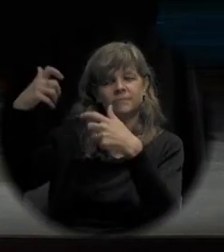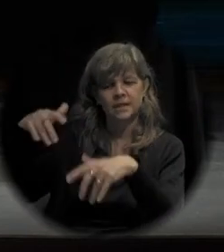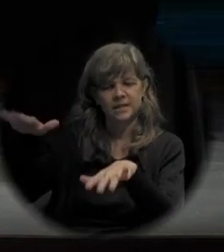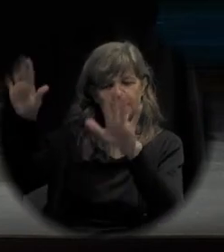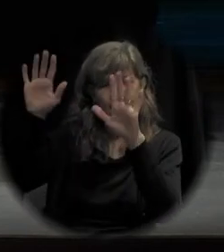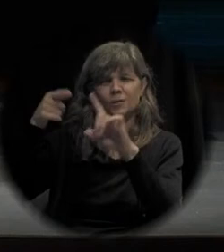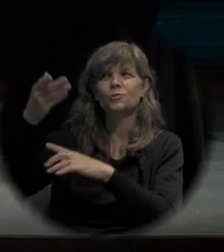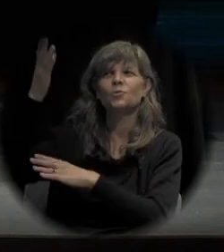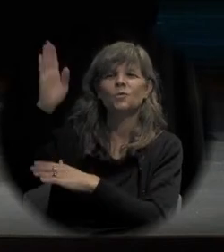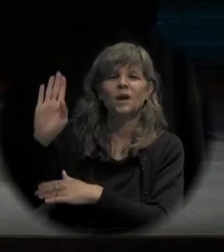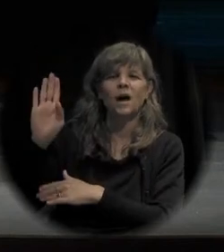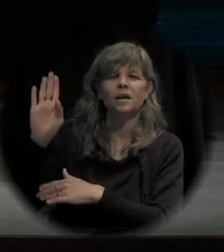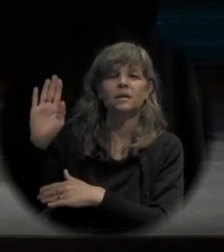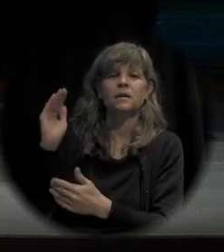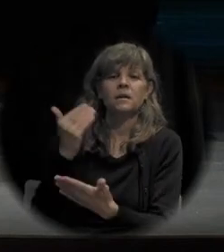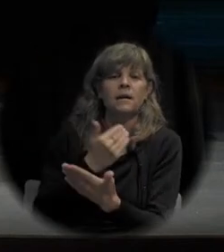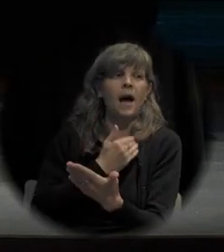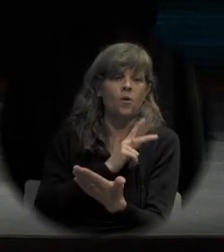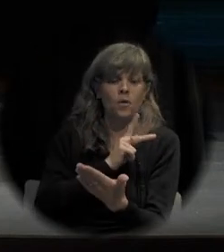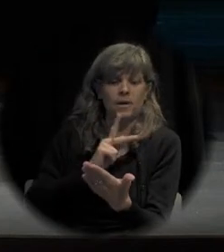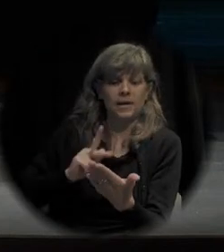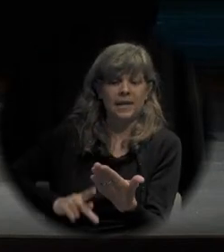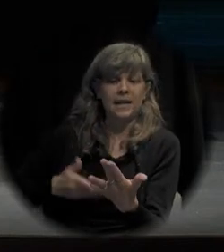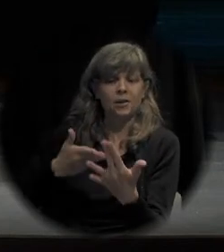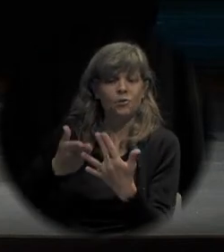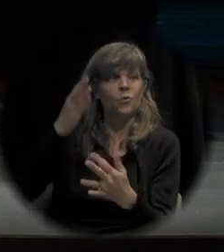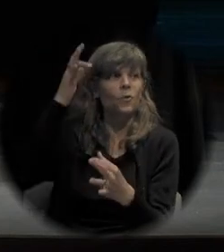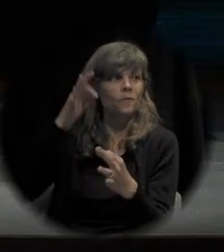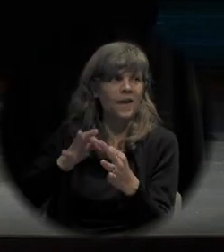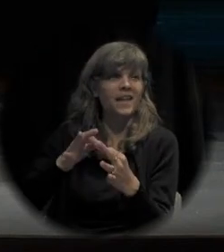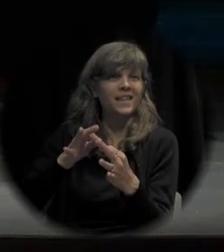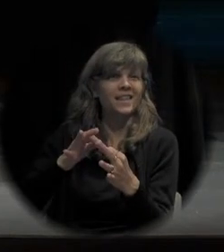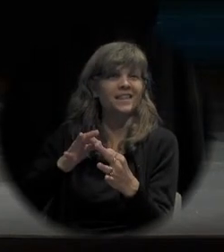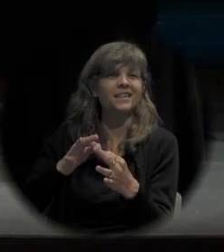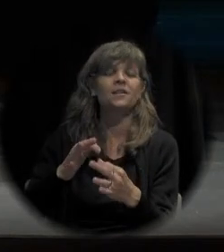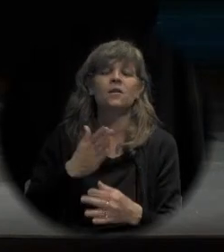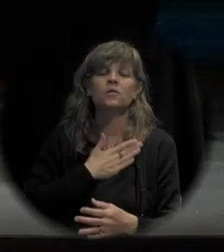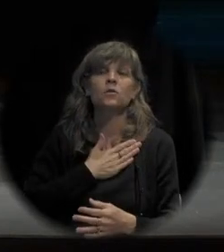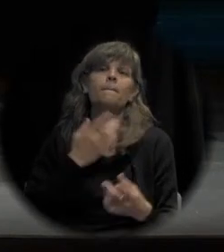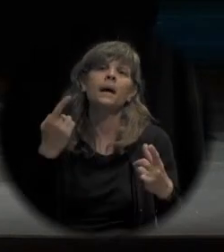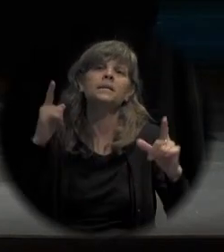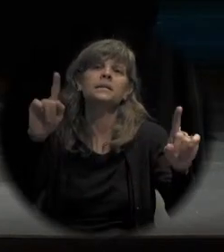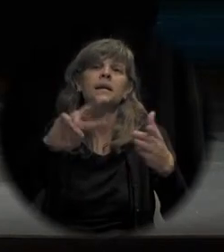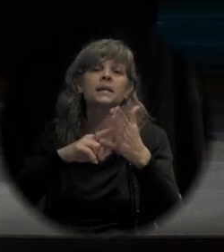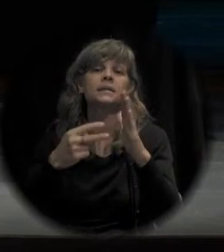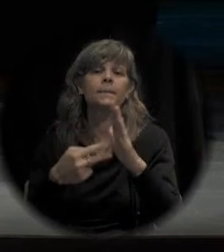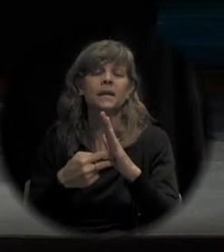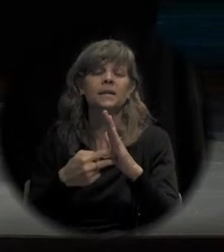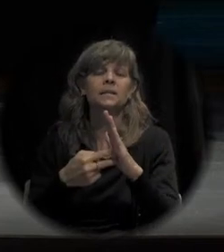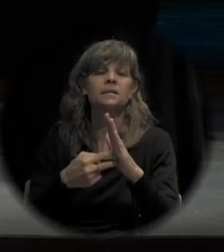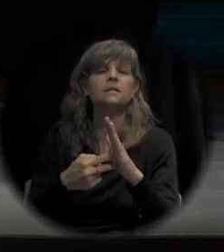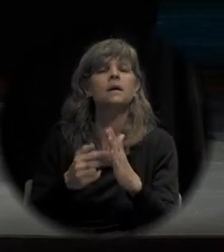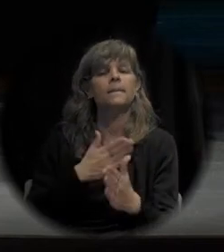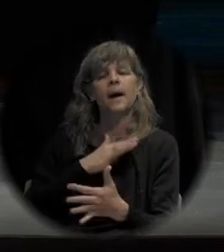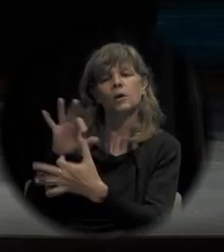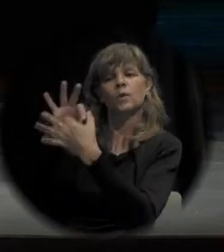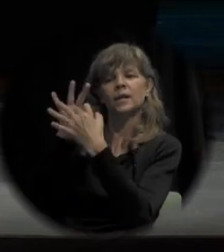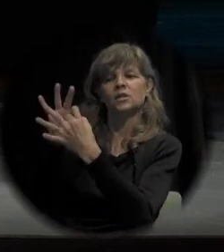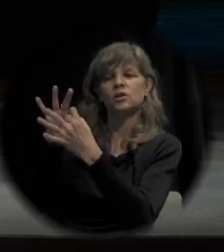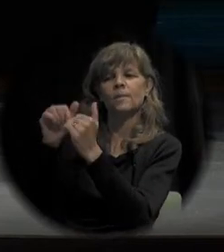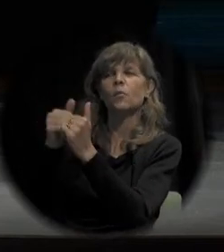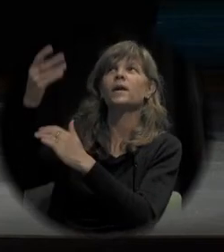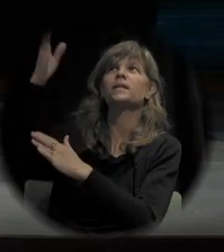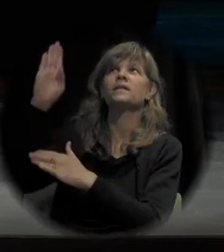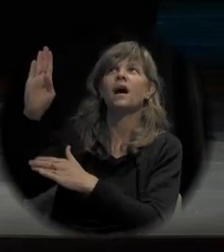faith. Thriving in life has to come in relationship to my God. Thriving in life does not